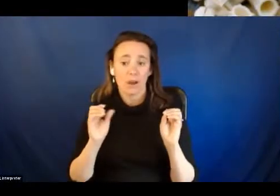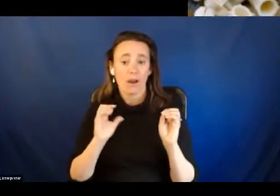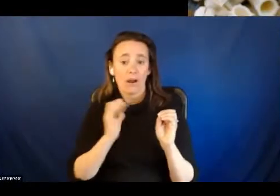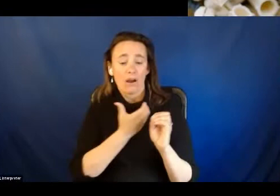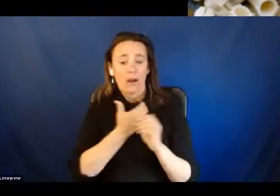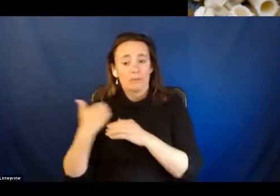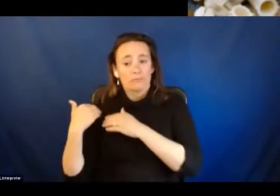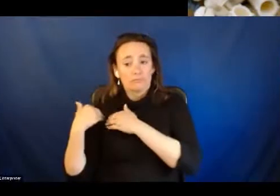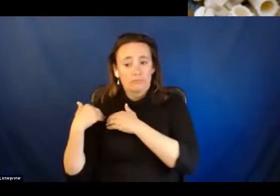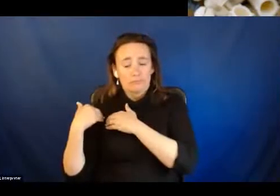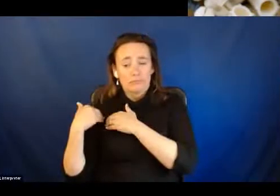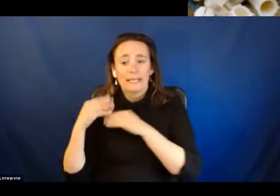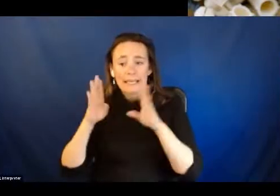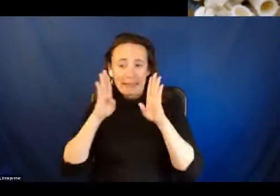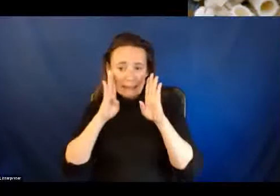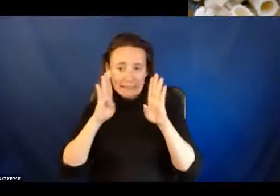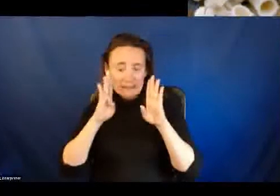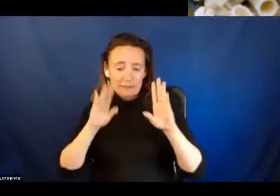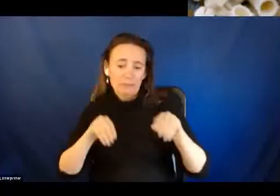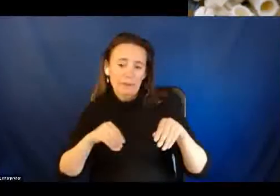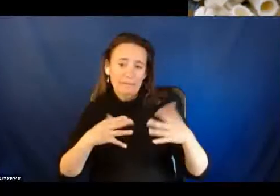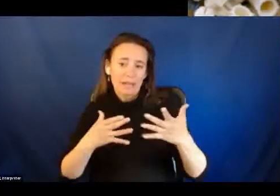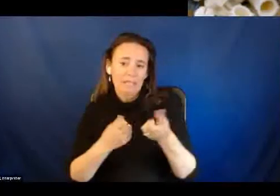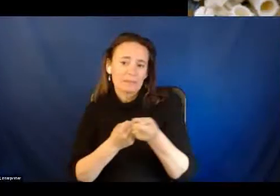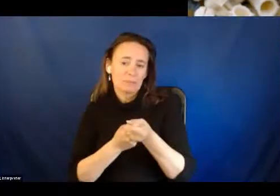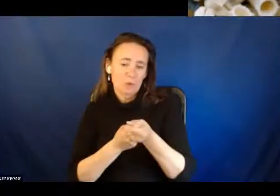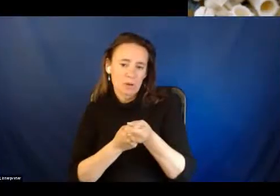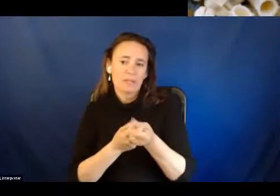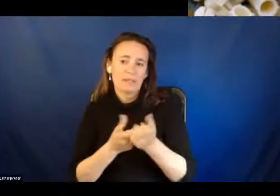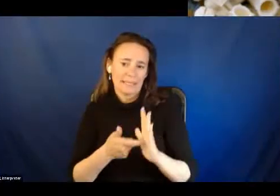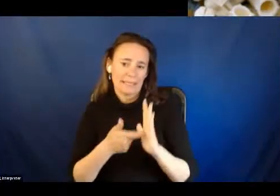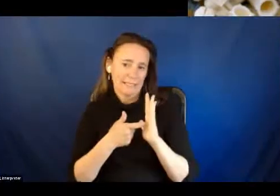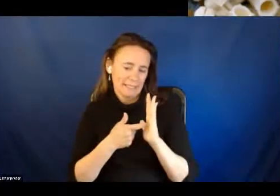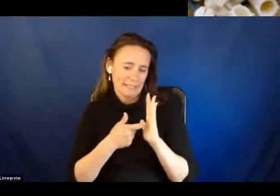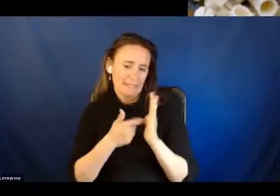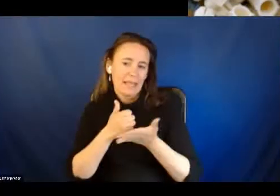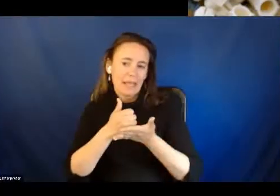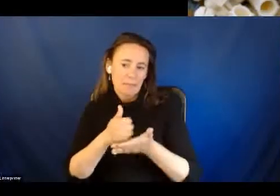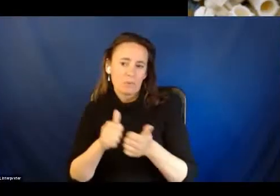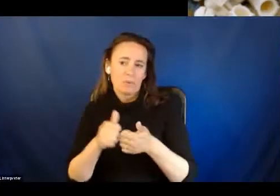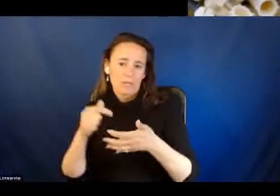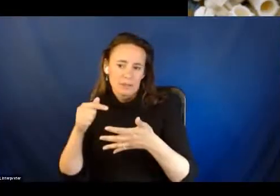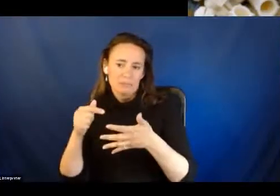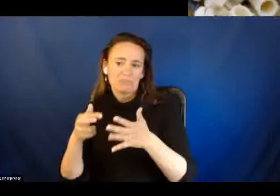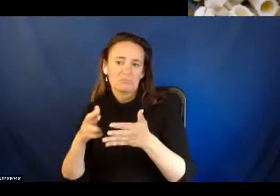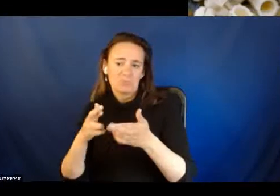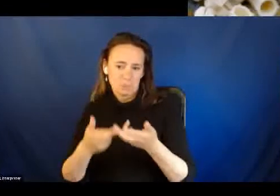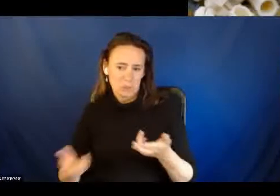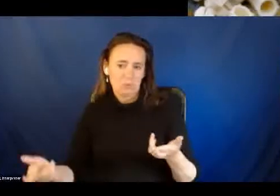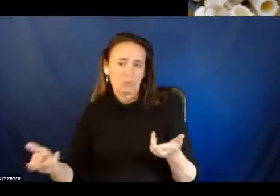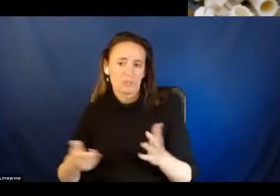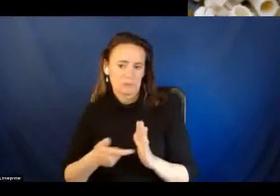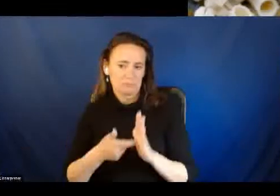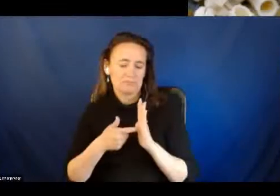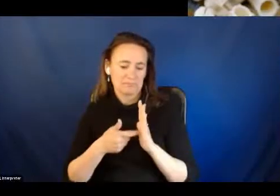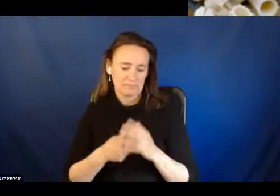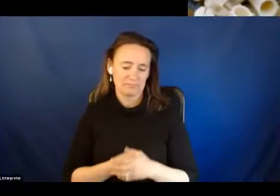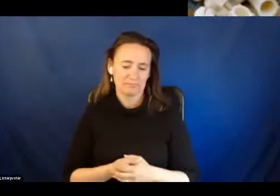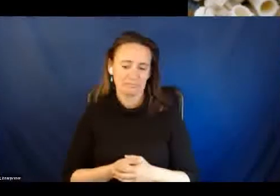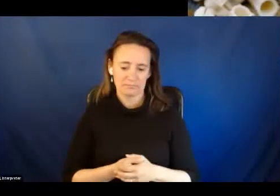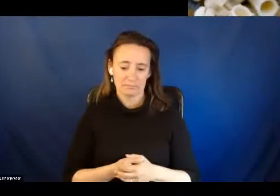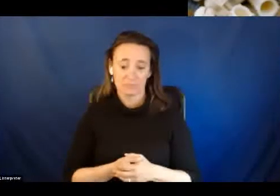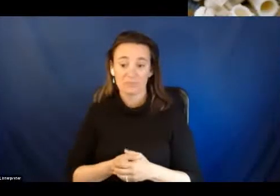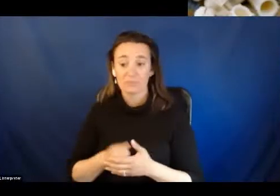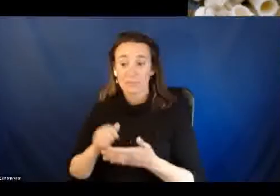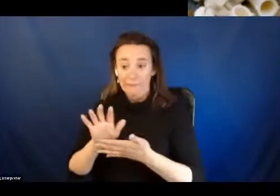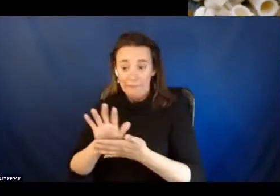provide them with support that they need and help them with the resources they've identified. Even in the video, when he didn't physically do